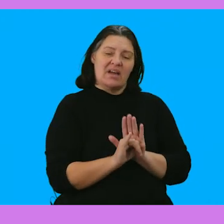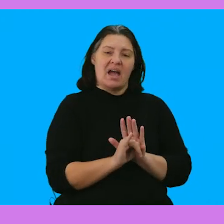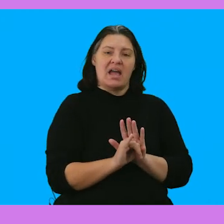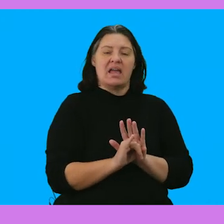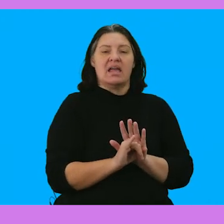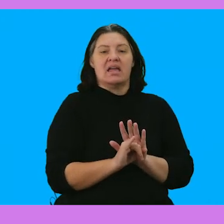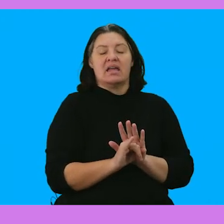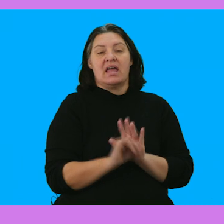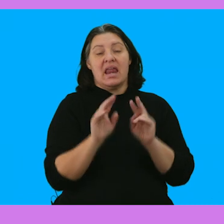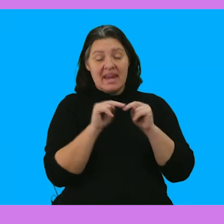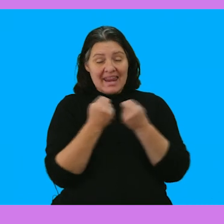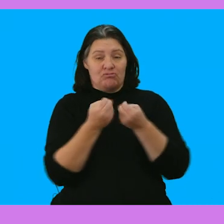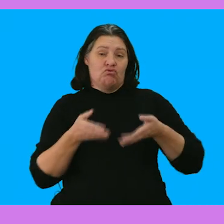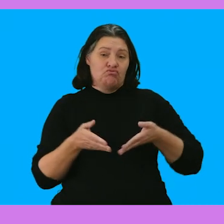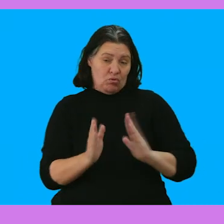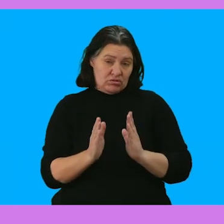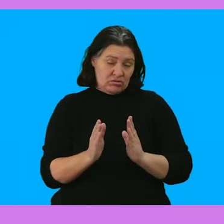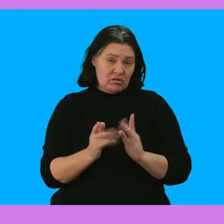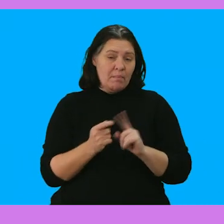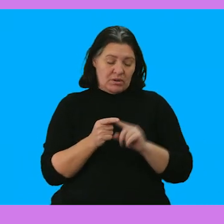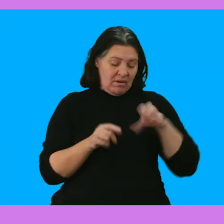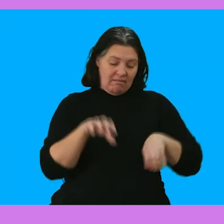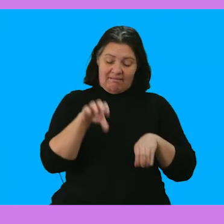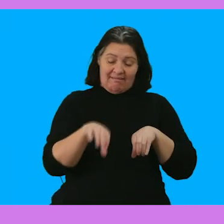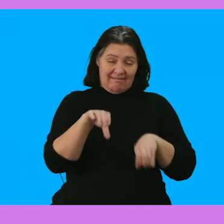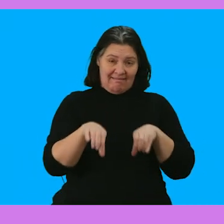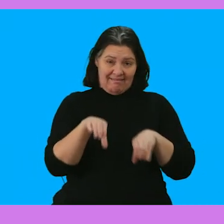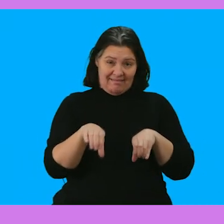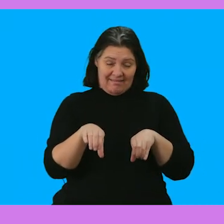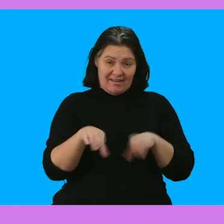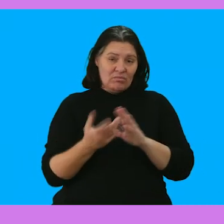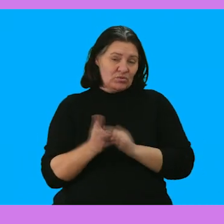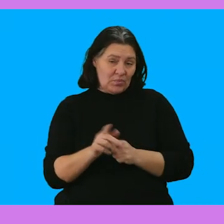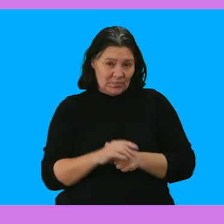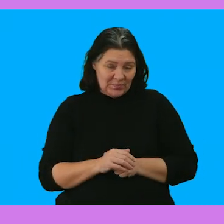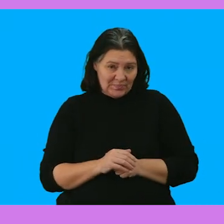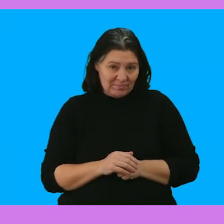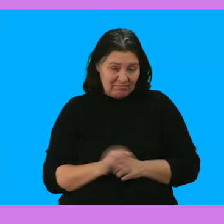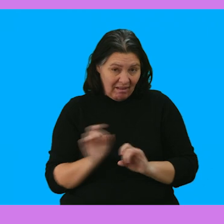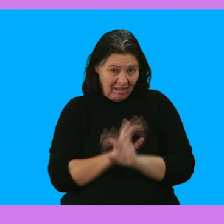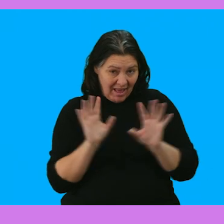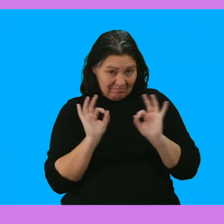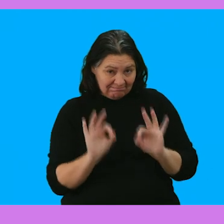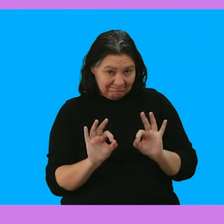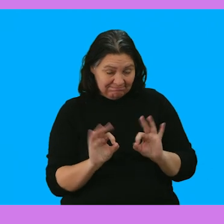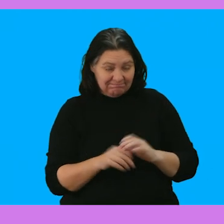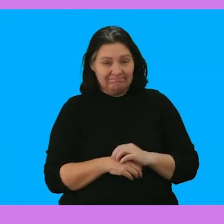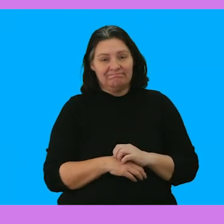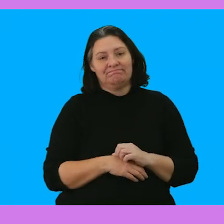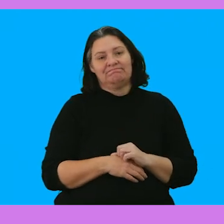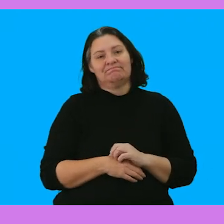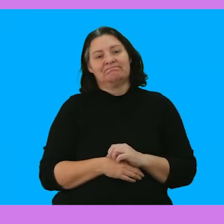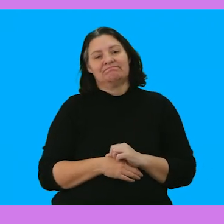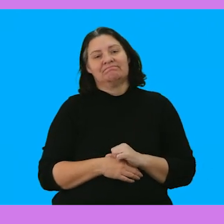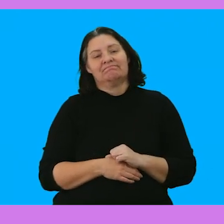identify the national roads that Wikus is going to travel between the two places indicated here. Guys, I hope that is all clear